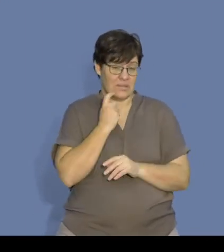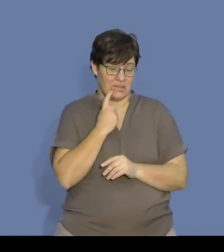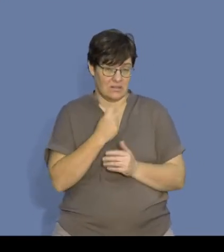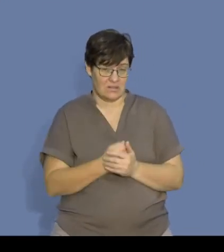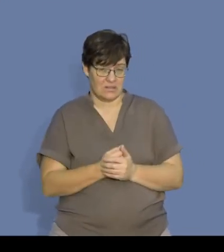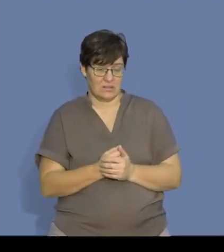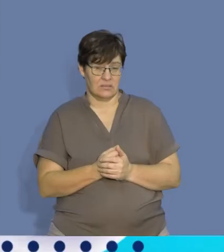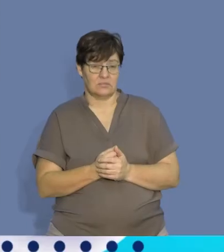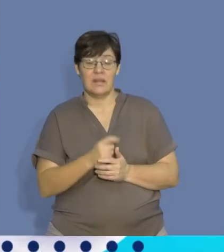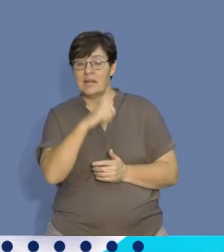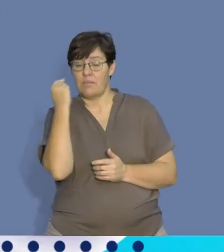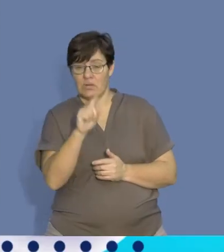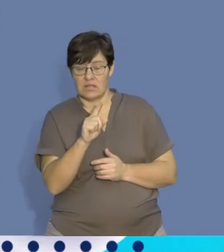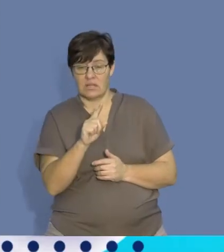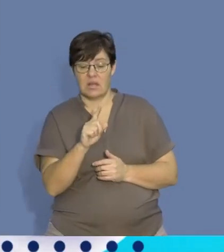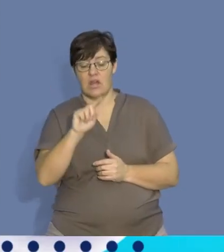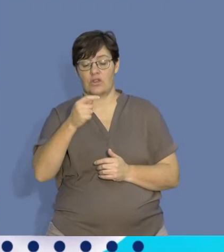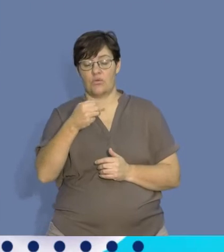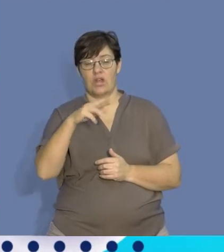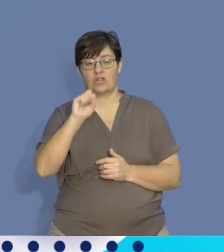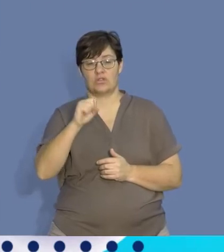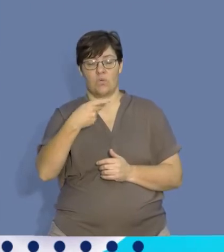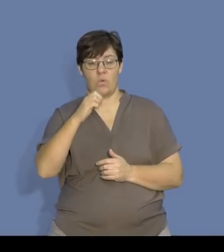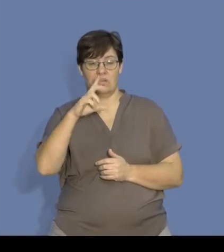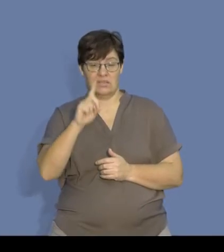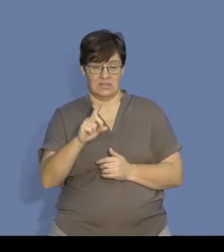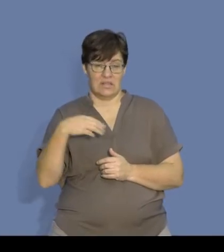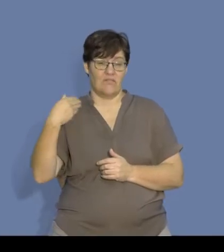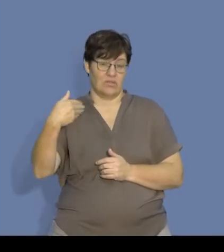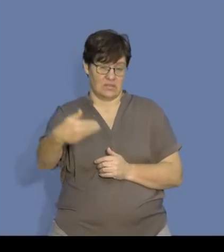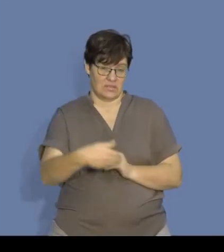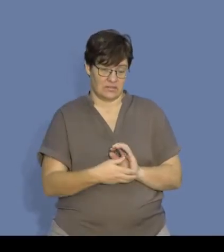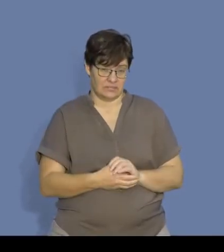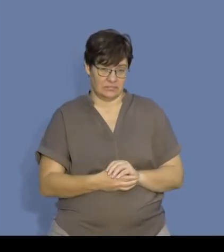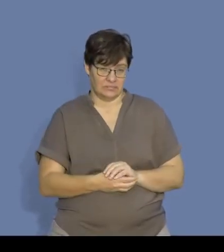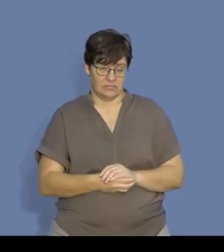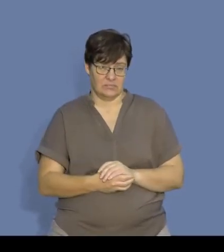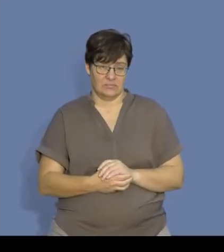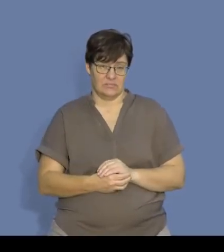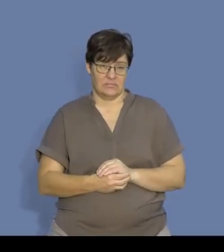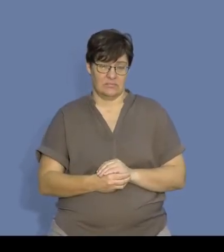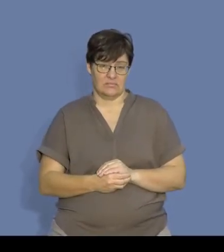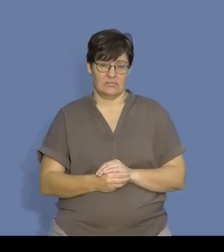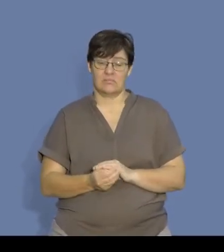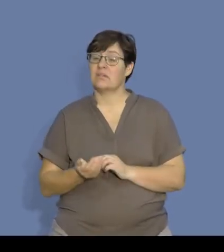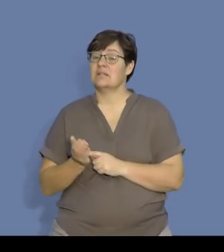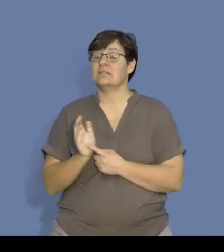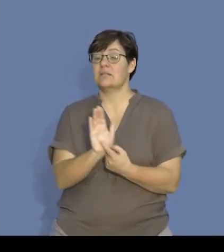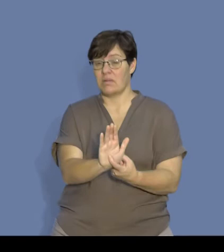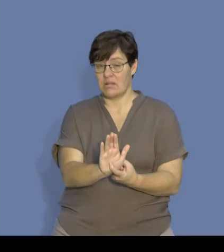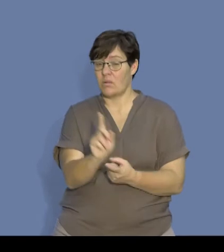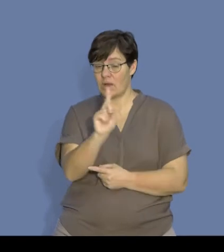is called the threshold frequency. Its symbol is